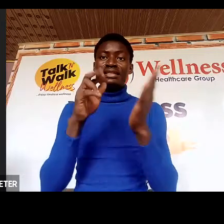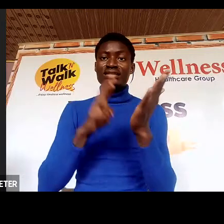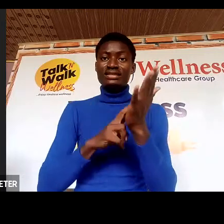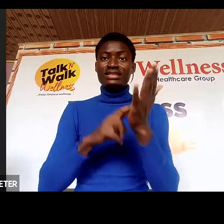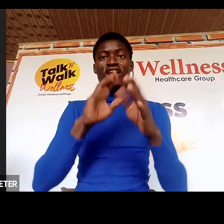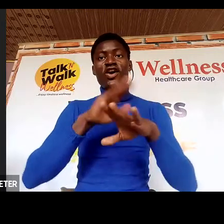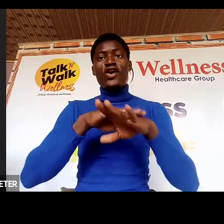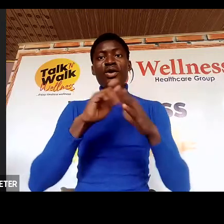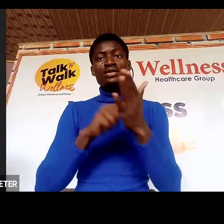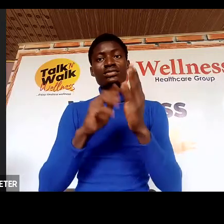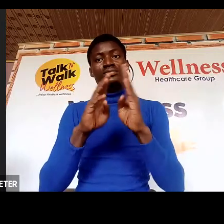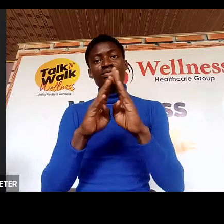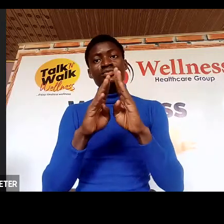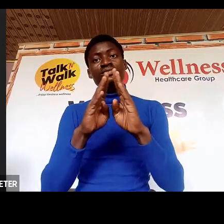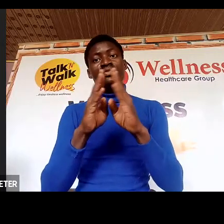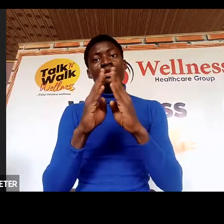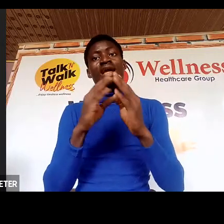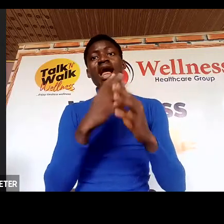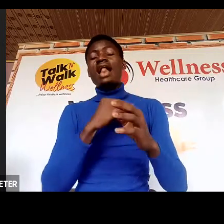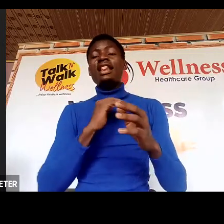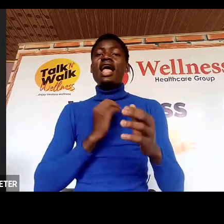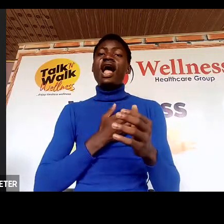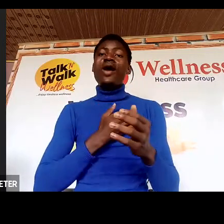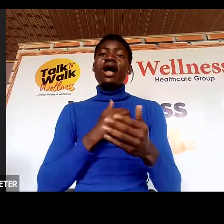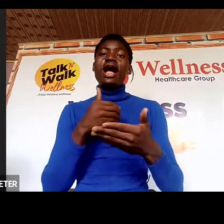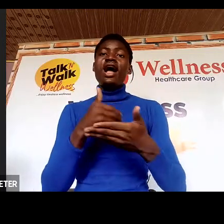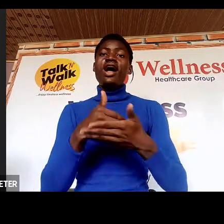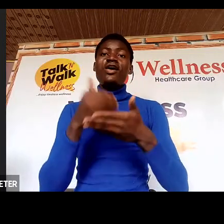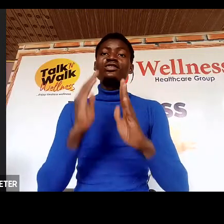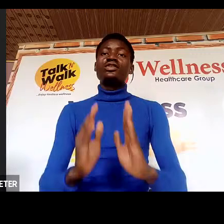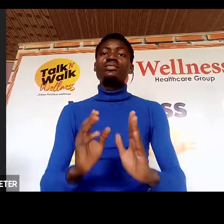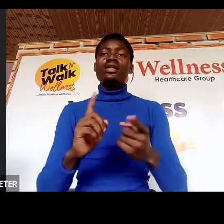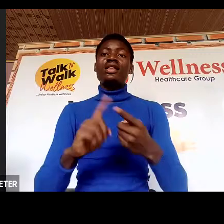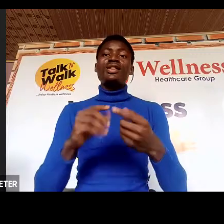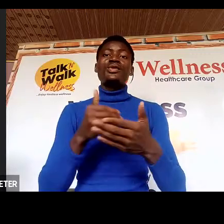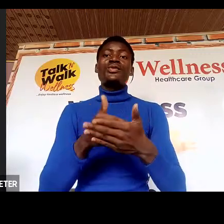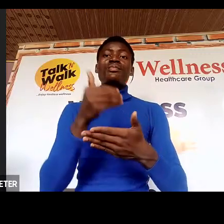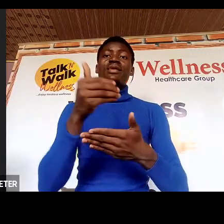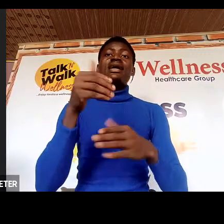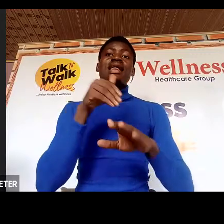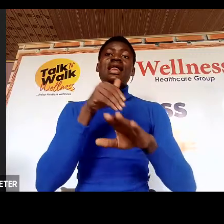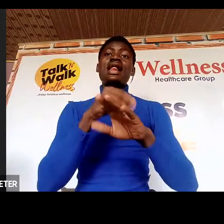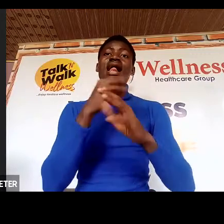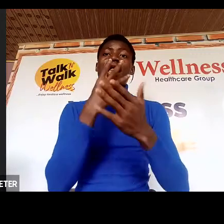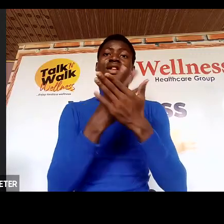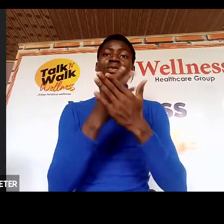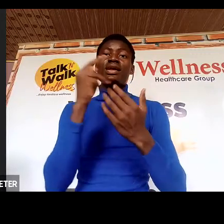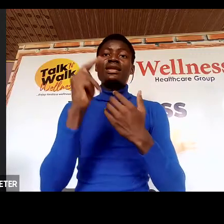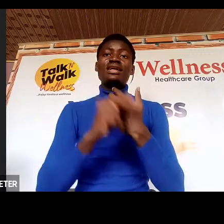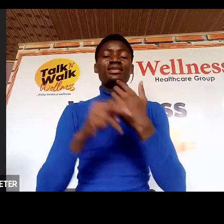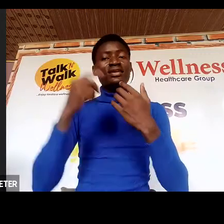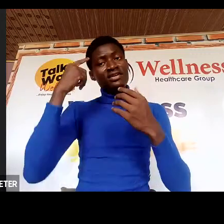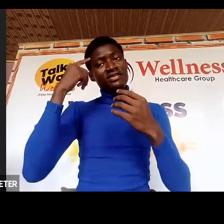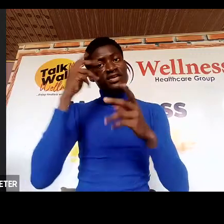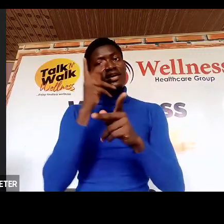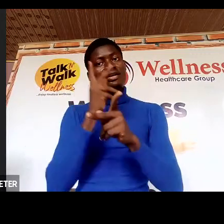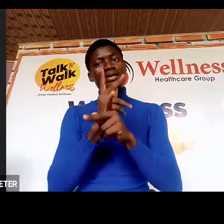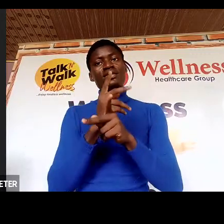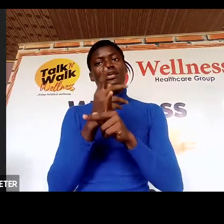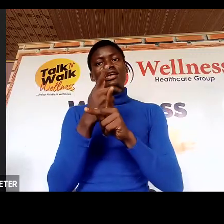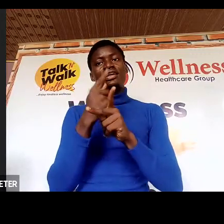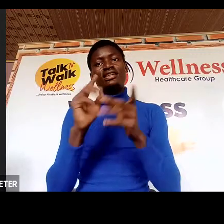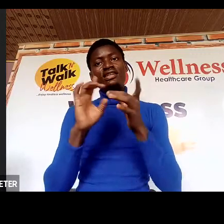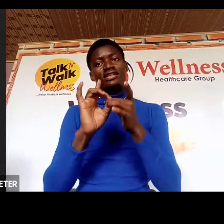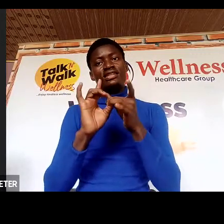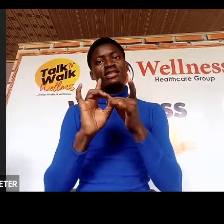Thank you for keeping the fluidity of this mission, because we value from you as well. We might not be able